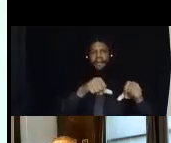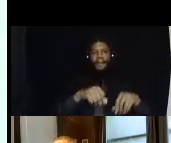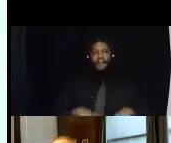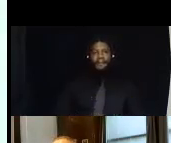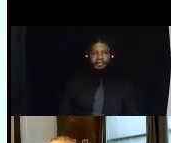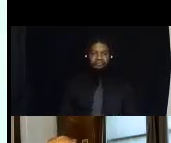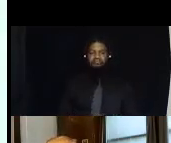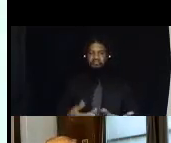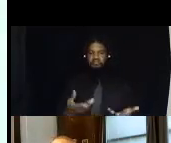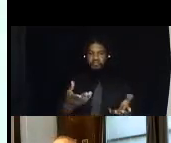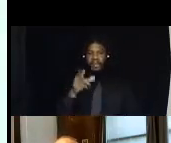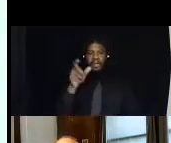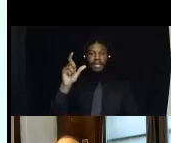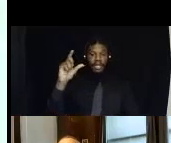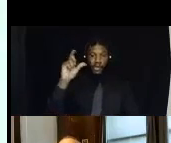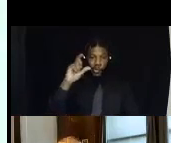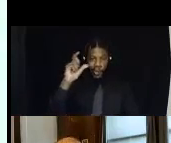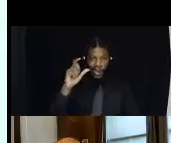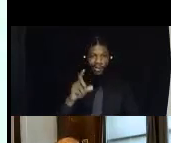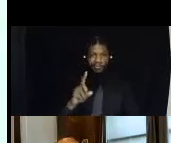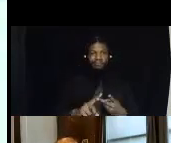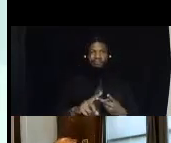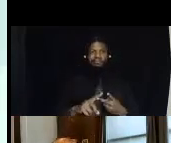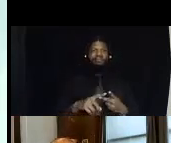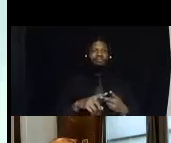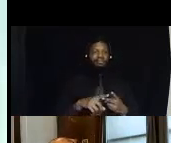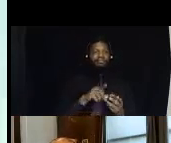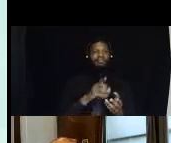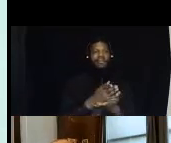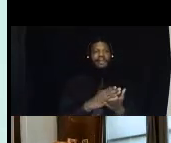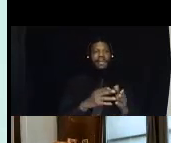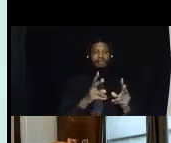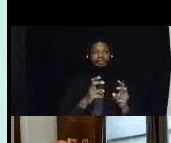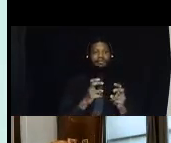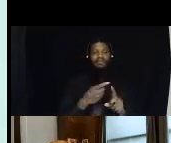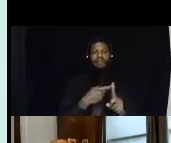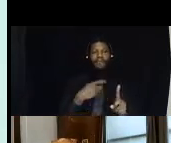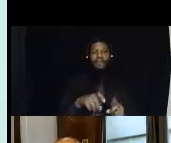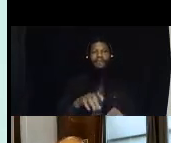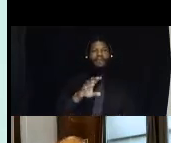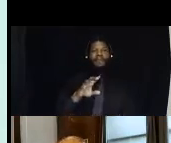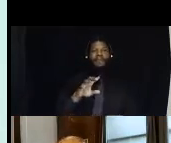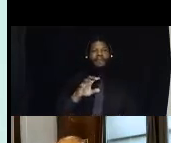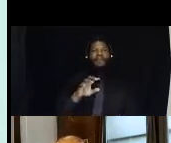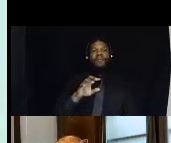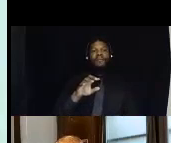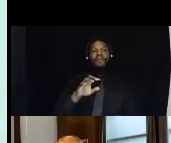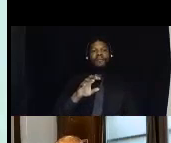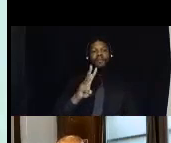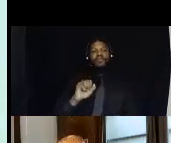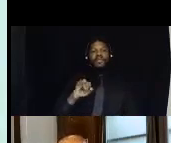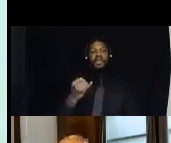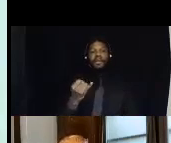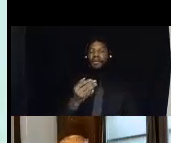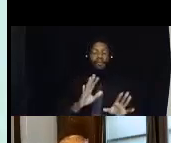things from the Wall Street Journal. I mean, from New York Times.